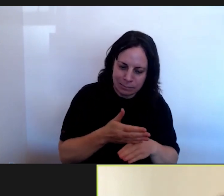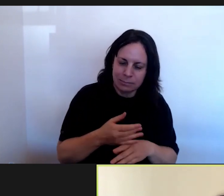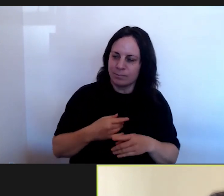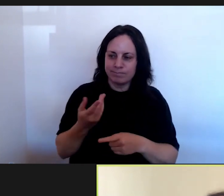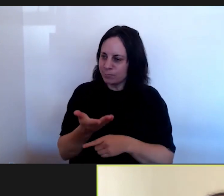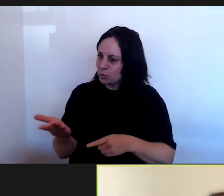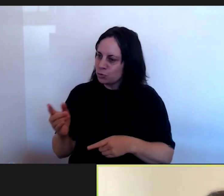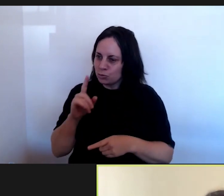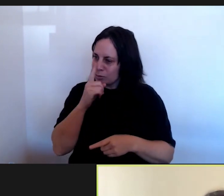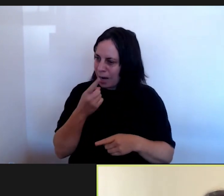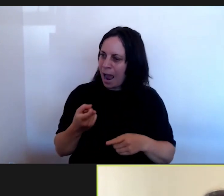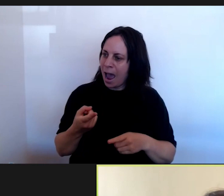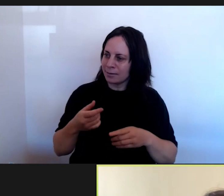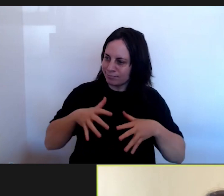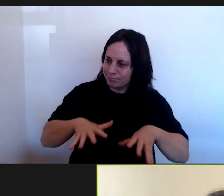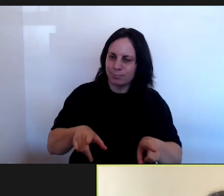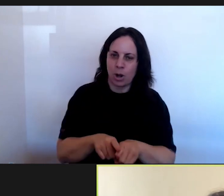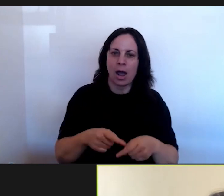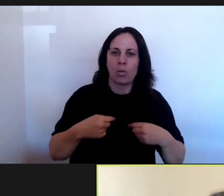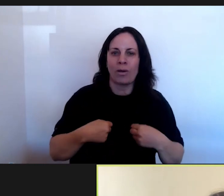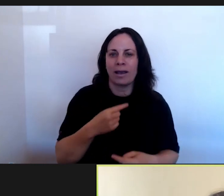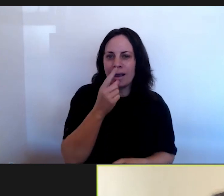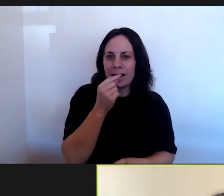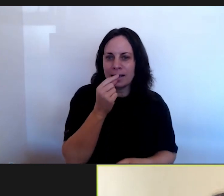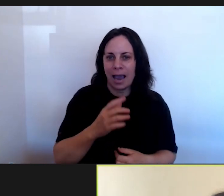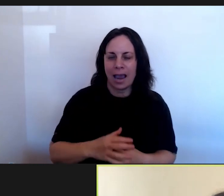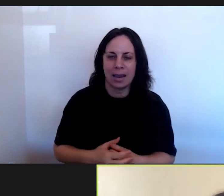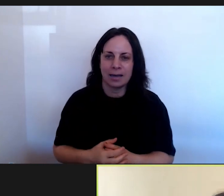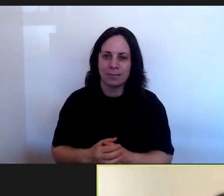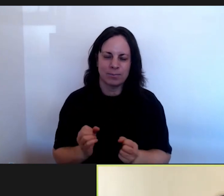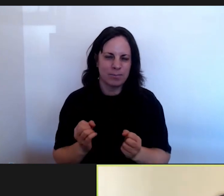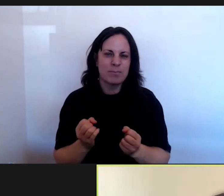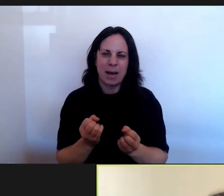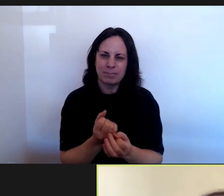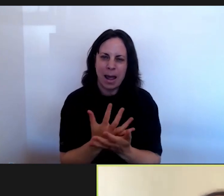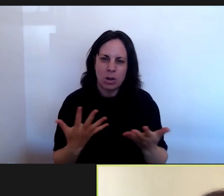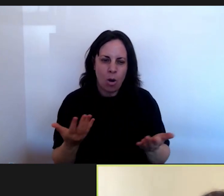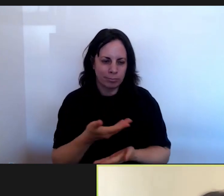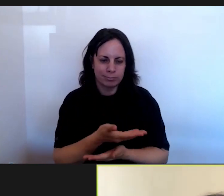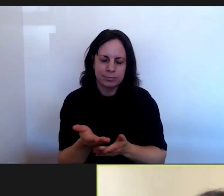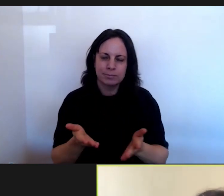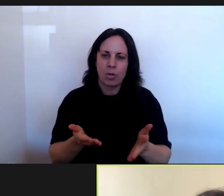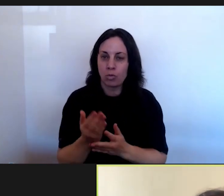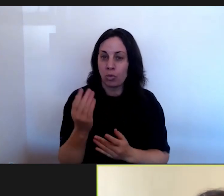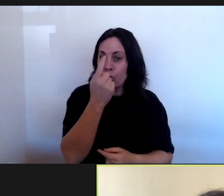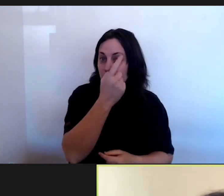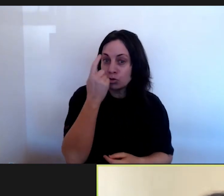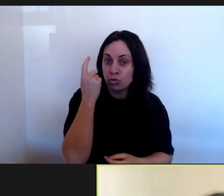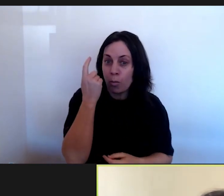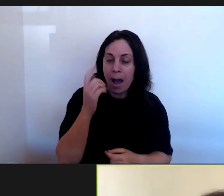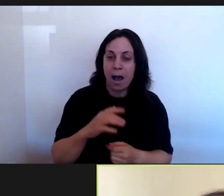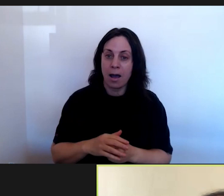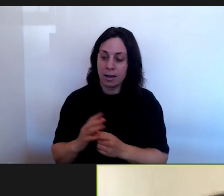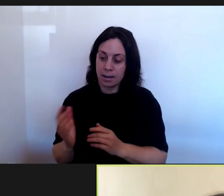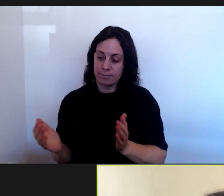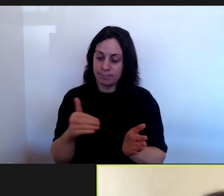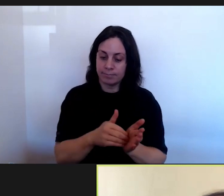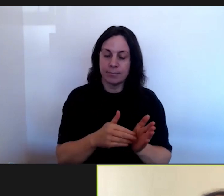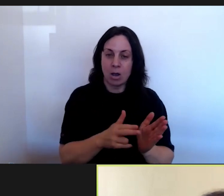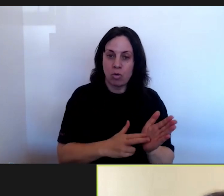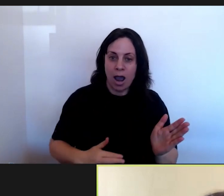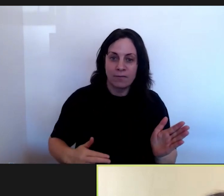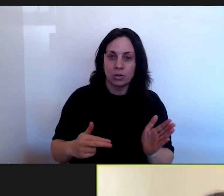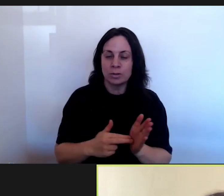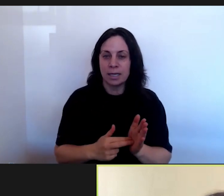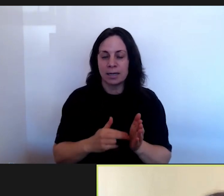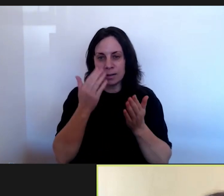been through shit in their life and so many traumatizing experience. Yet, when they come to New Zealand, they learn English, they learn Turio,